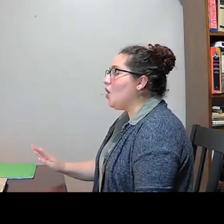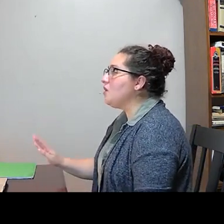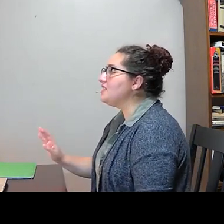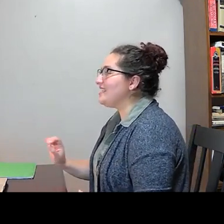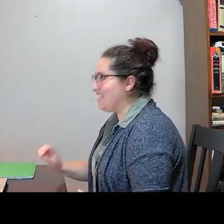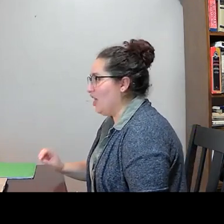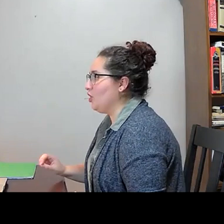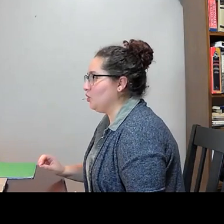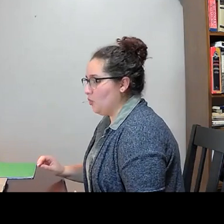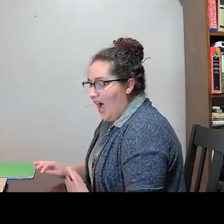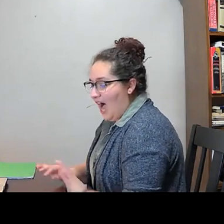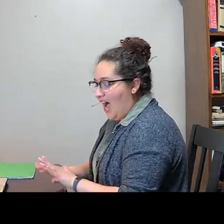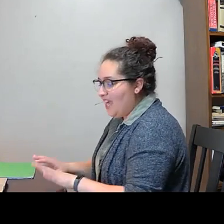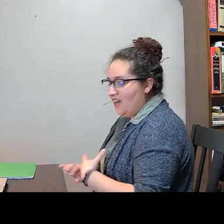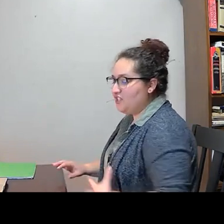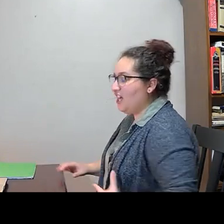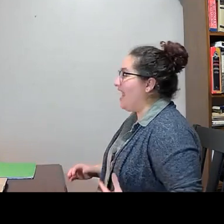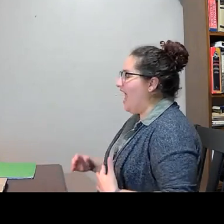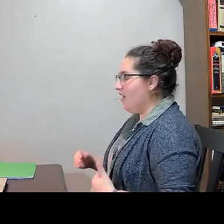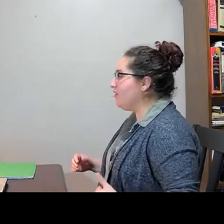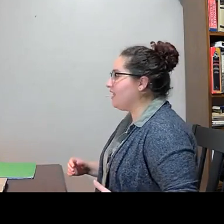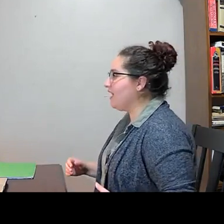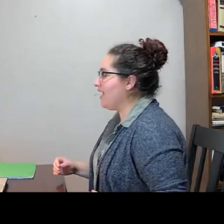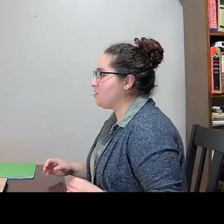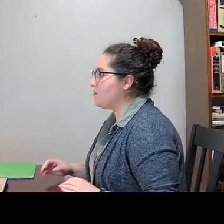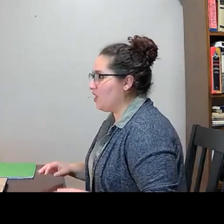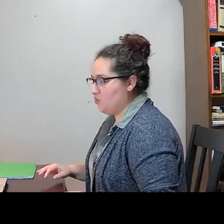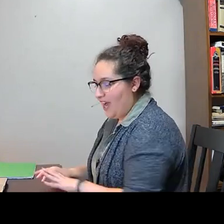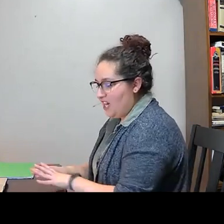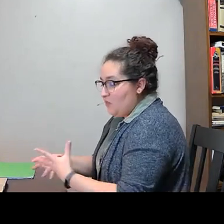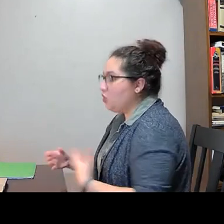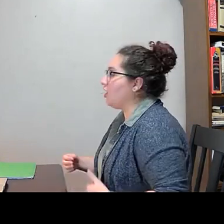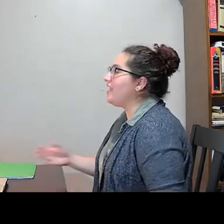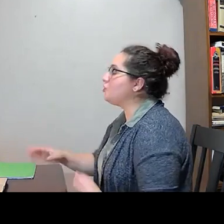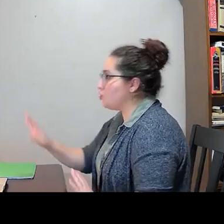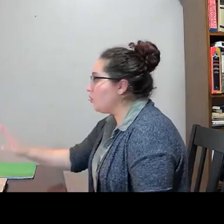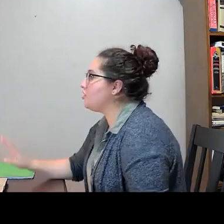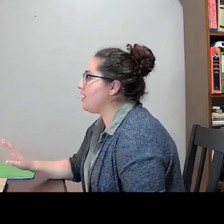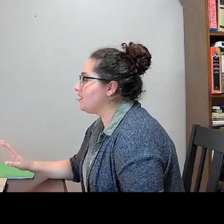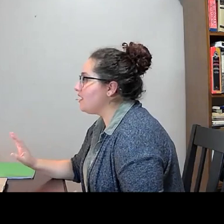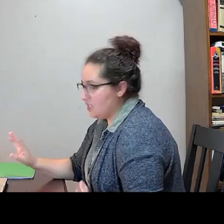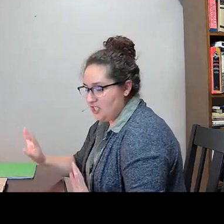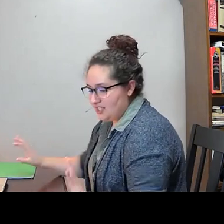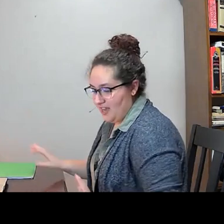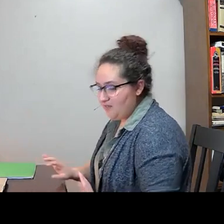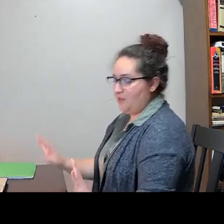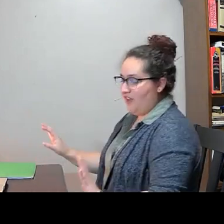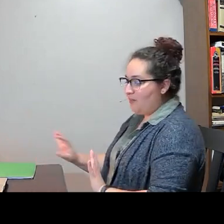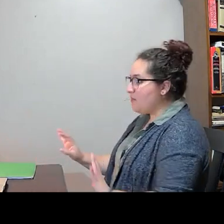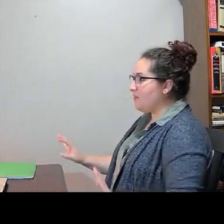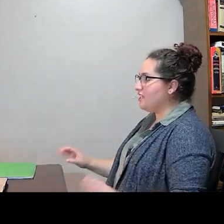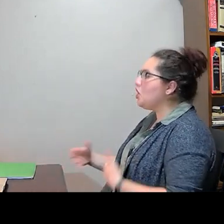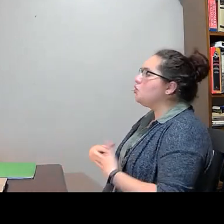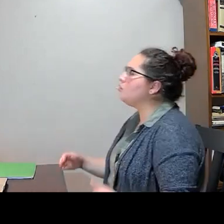How dare you? I have done everything I can to make it right. Look, here's your chance to save the